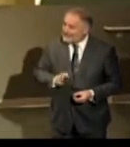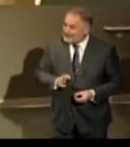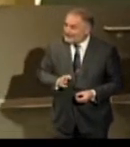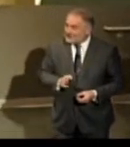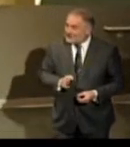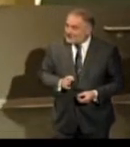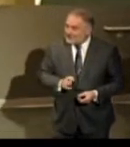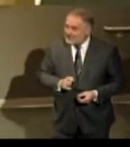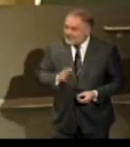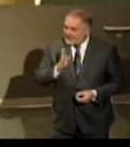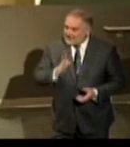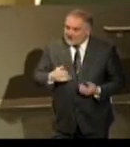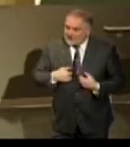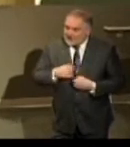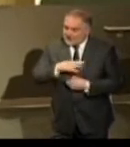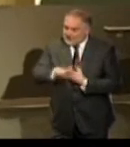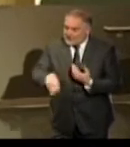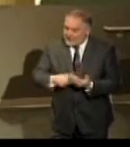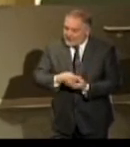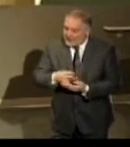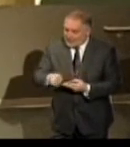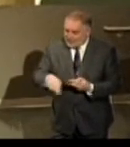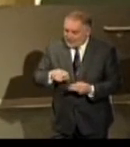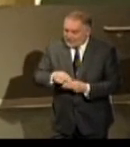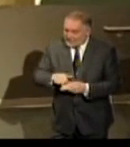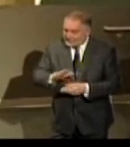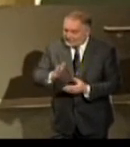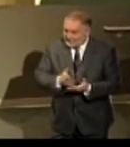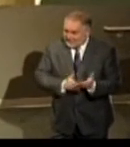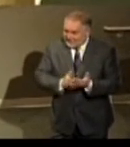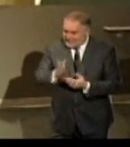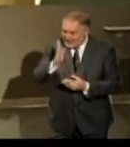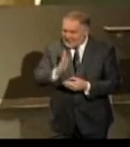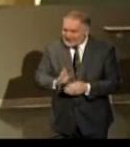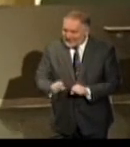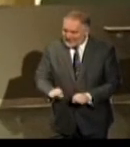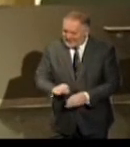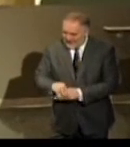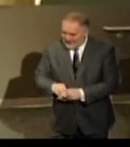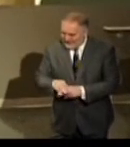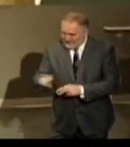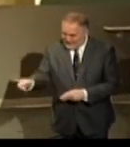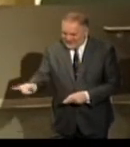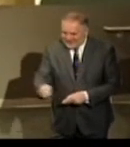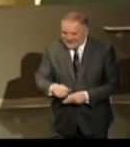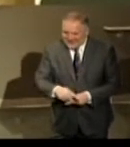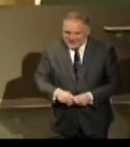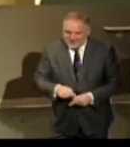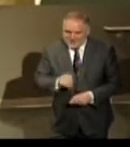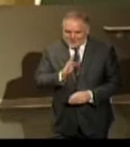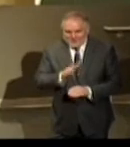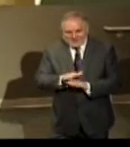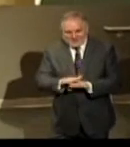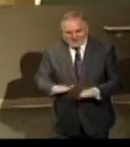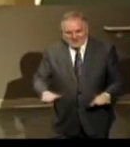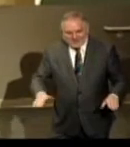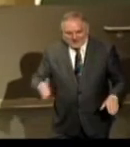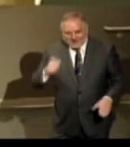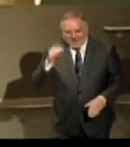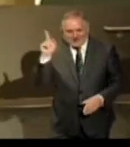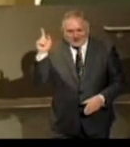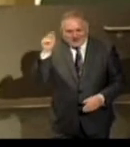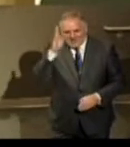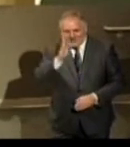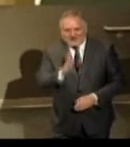If God has the whole world in his hand, which he does, don't you think he can take care of you? Be still. Know that I'm